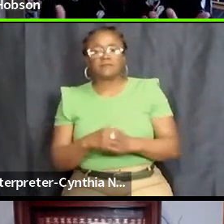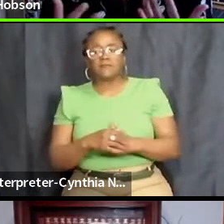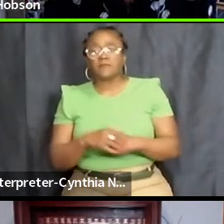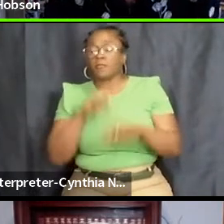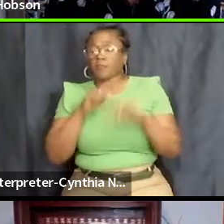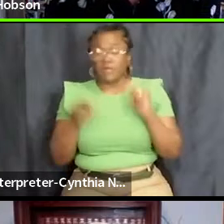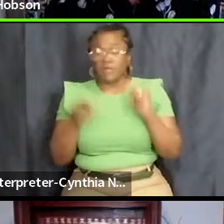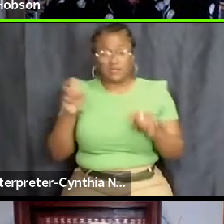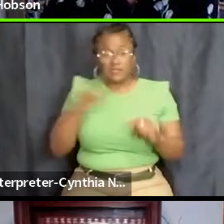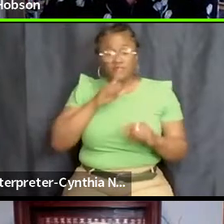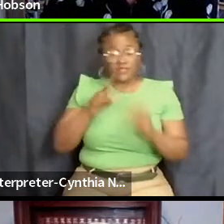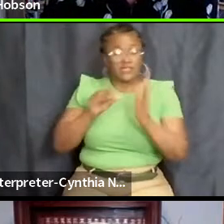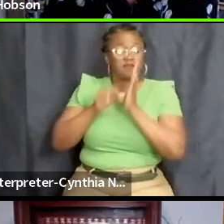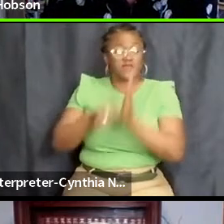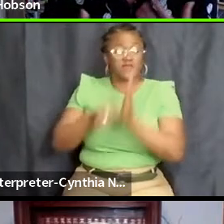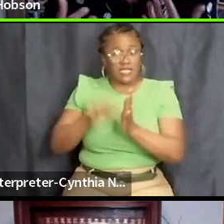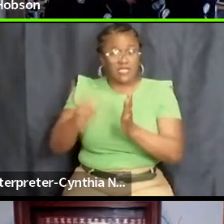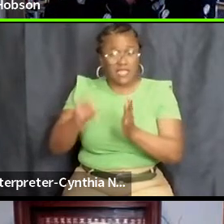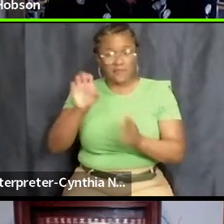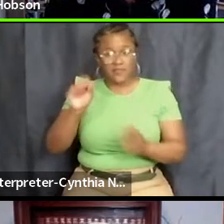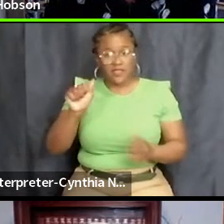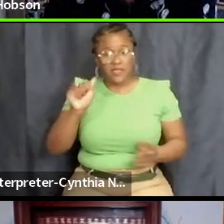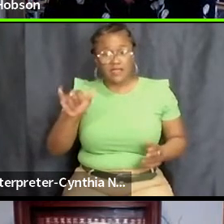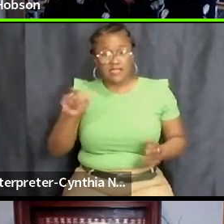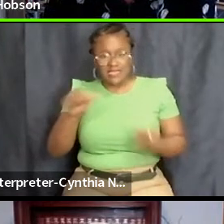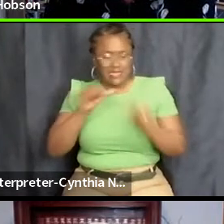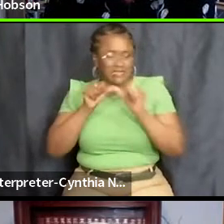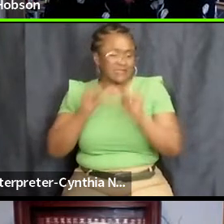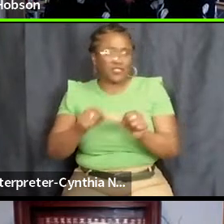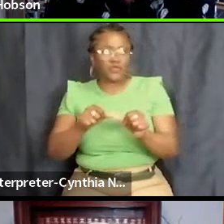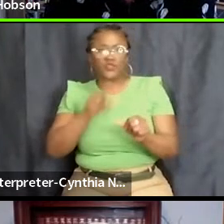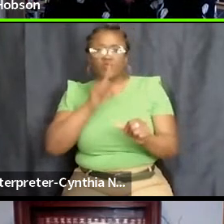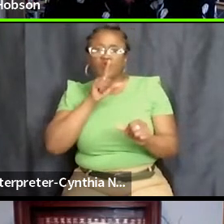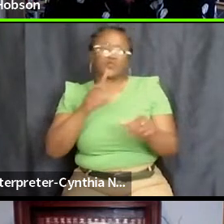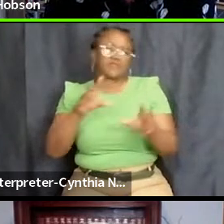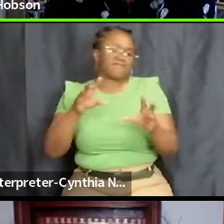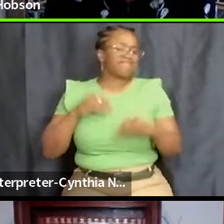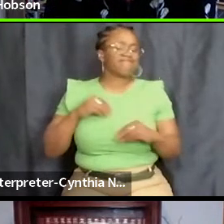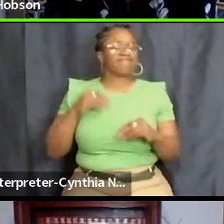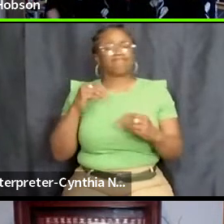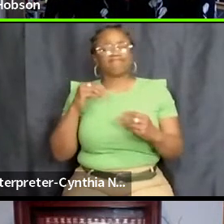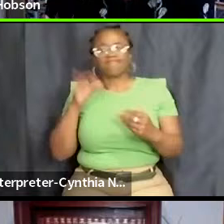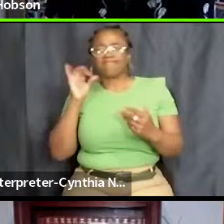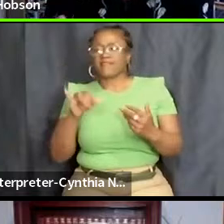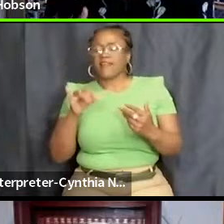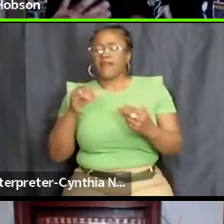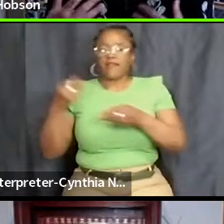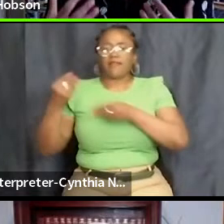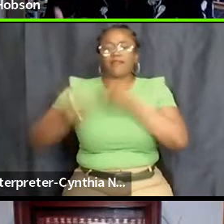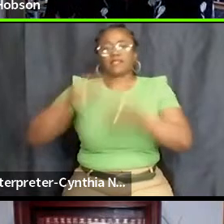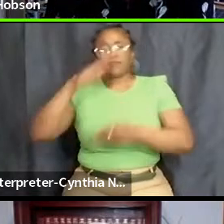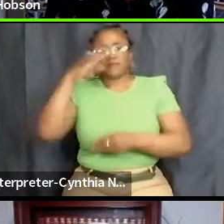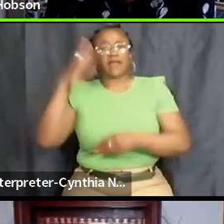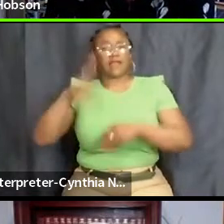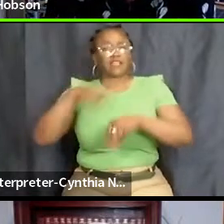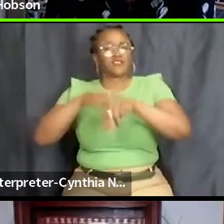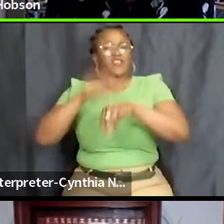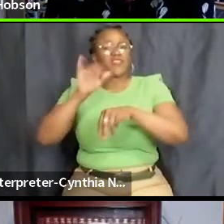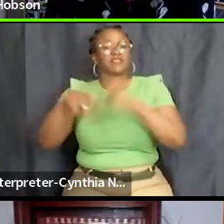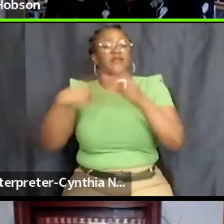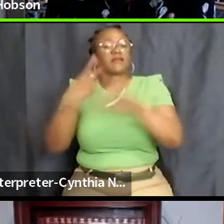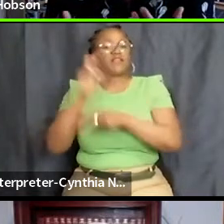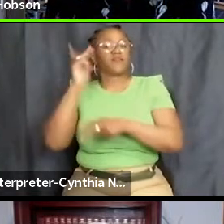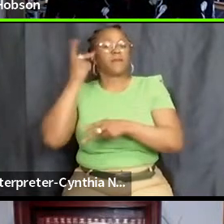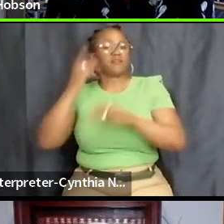he really emphasizes in this essay that he continues to embrace the legacies of Black nationalism as a kind of politics in